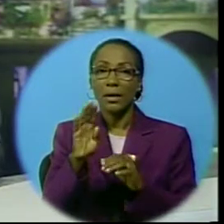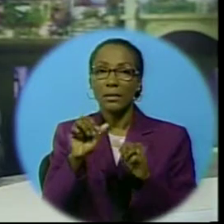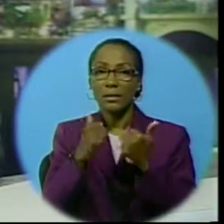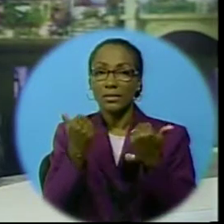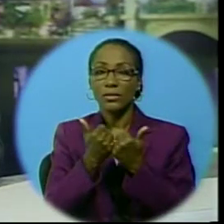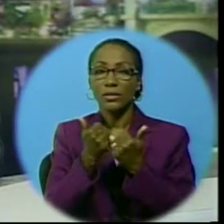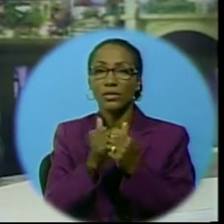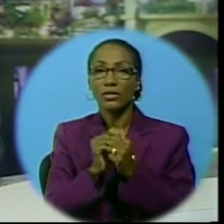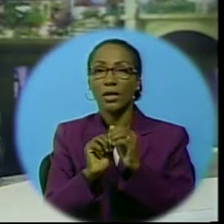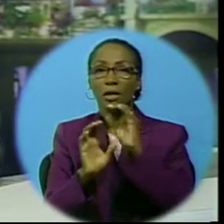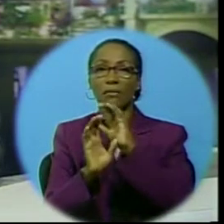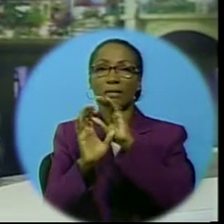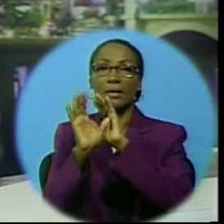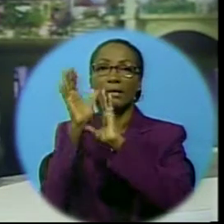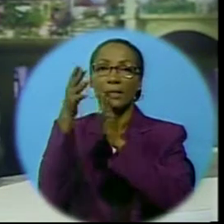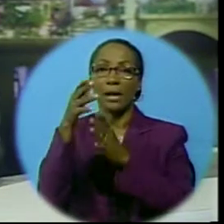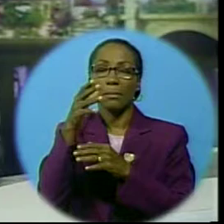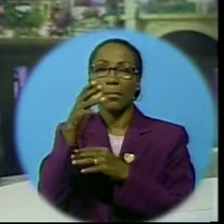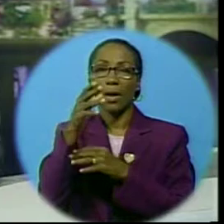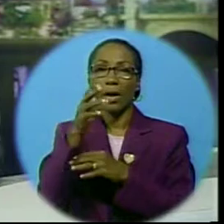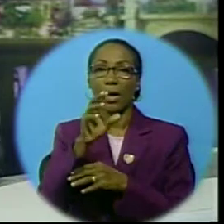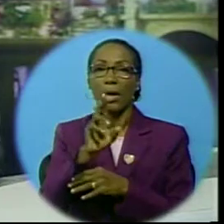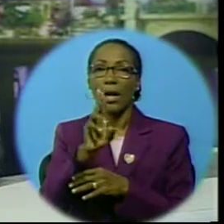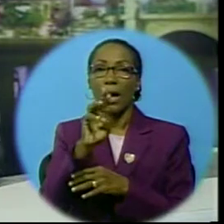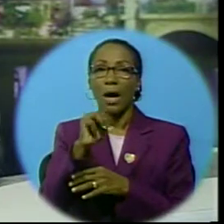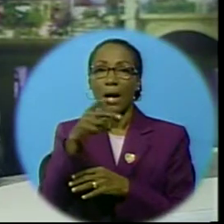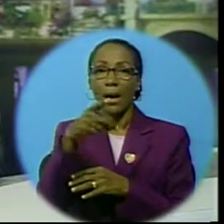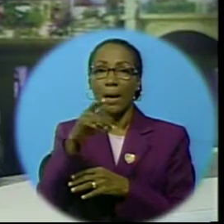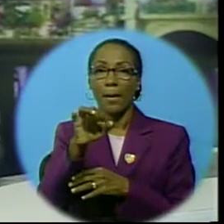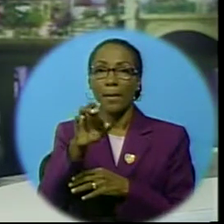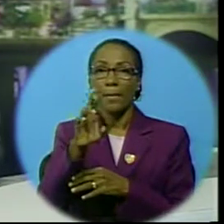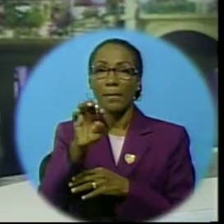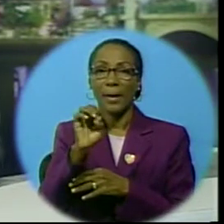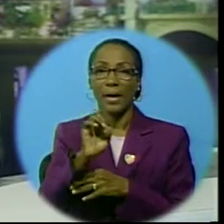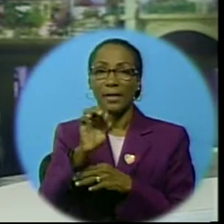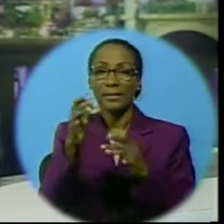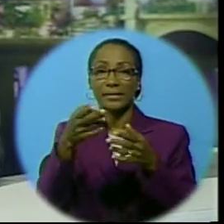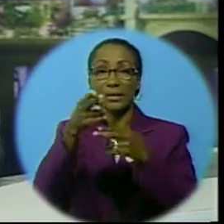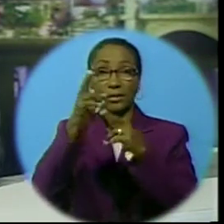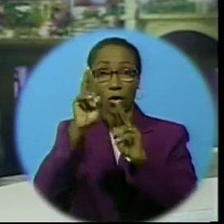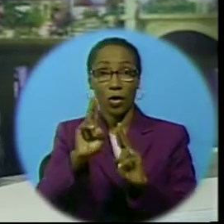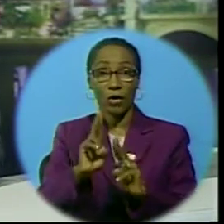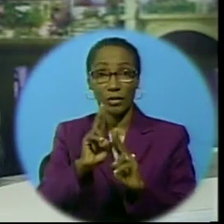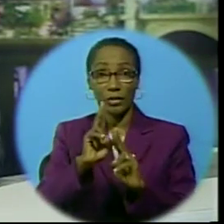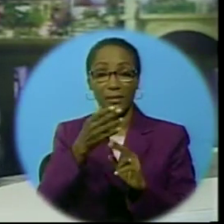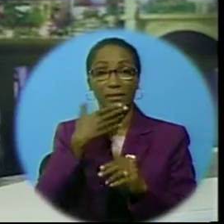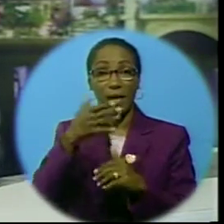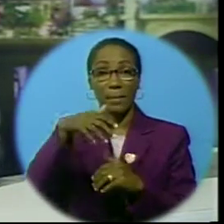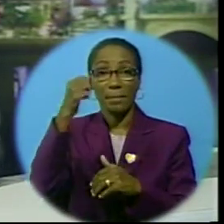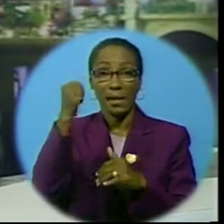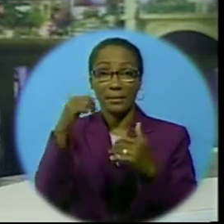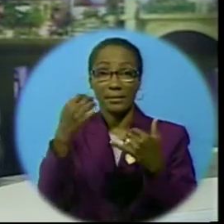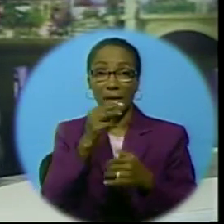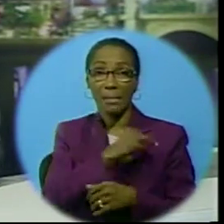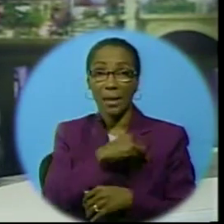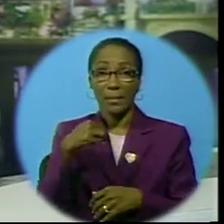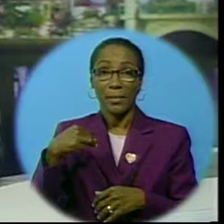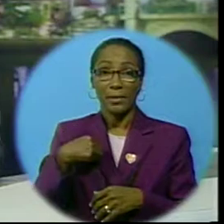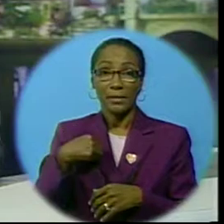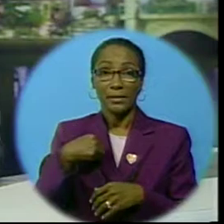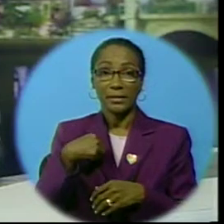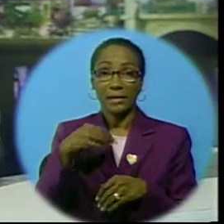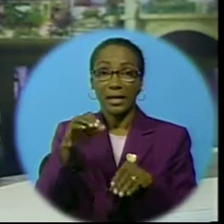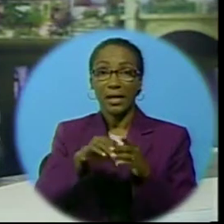The Barbados Association of Netball Umpires has honored its top 2014 members in their annual awards ceremony